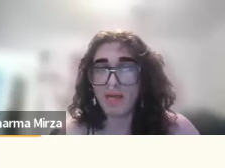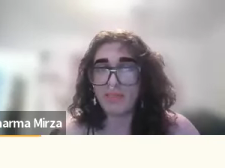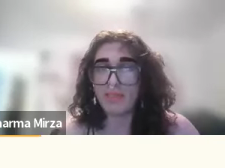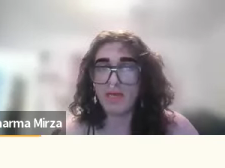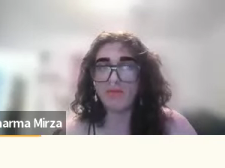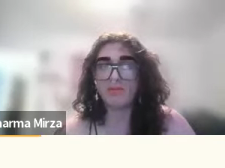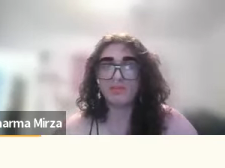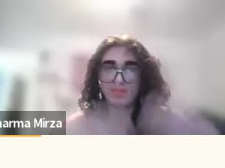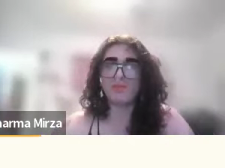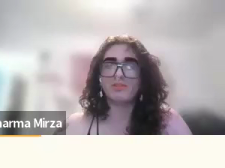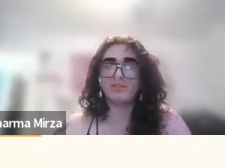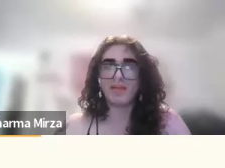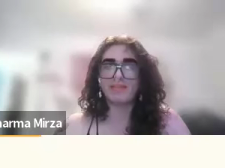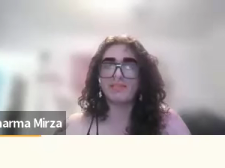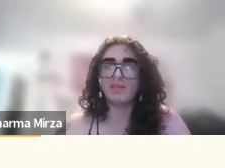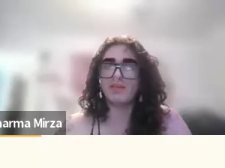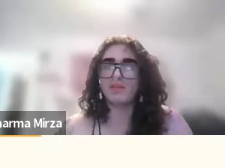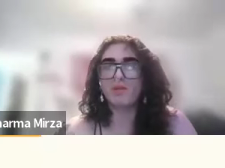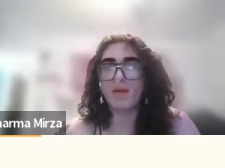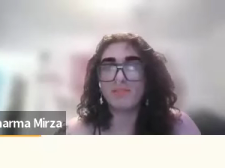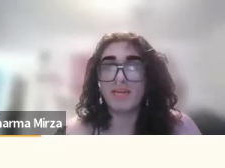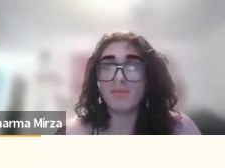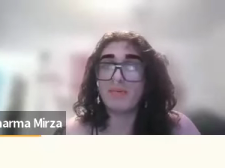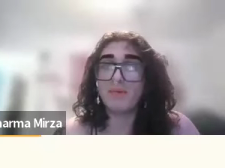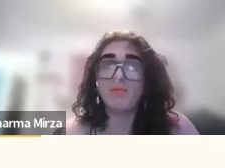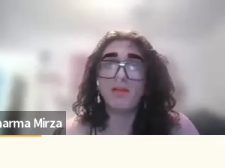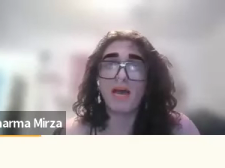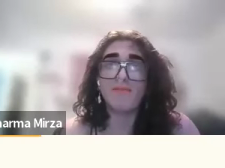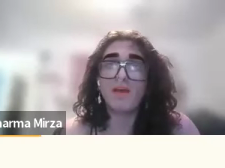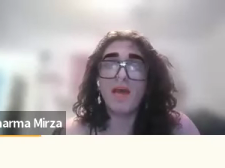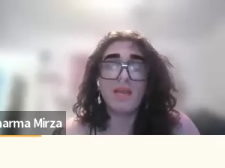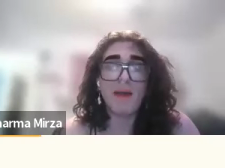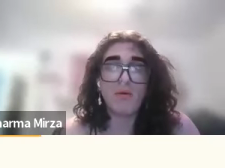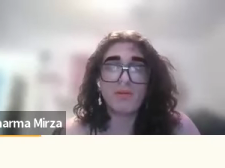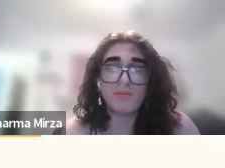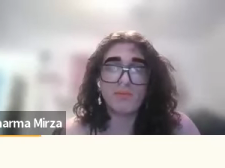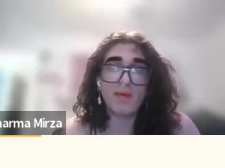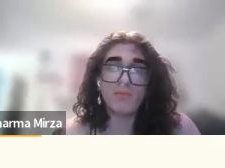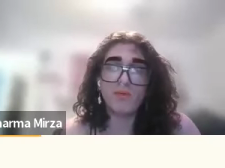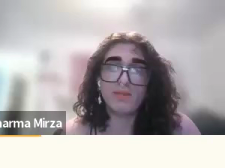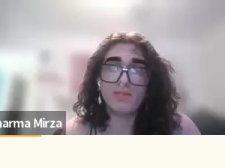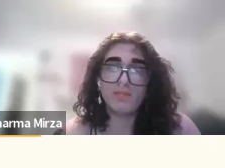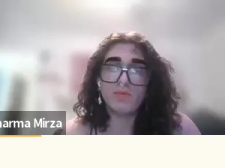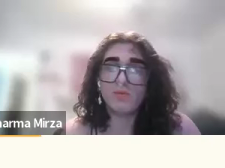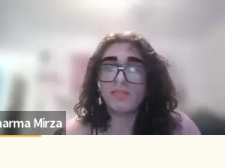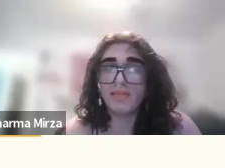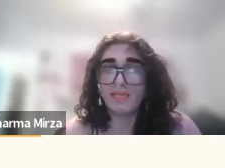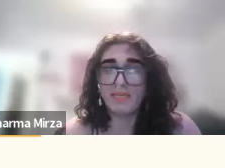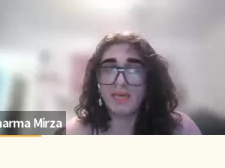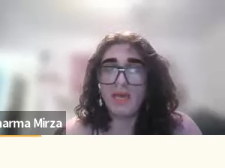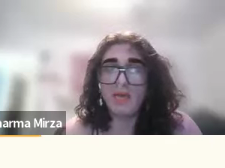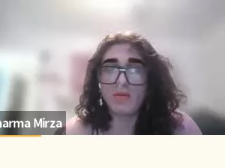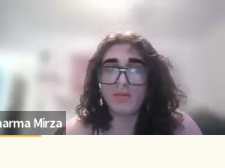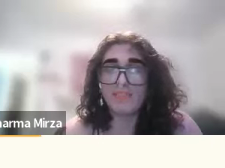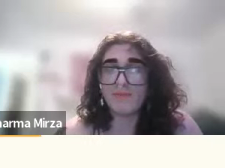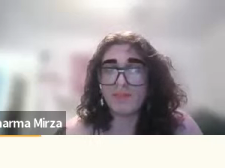science behind, there's science and therapeutic options to help keep people alive and empower them with the tools that they